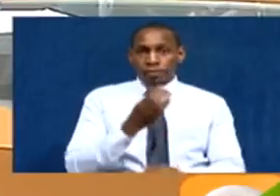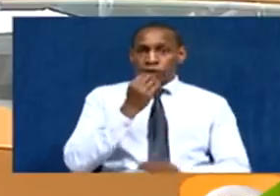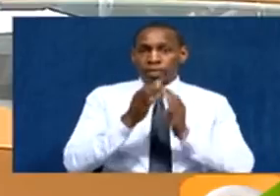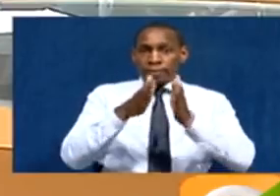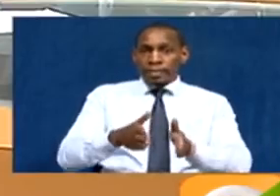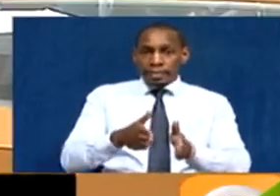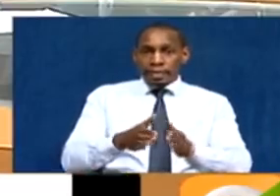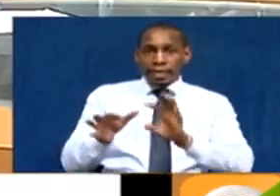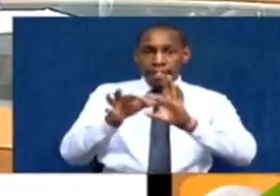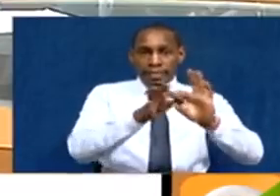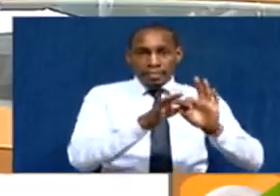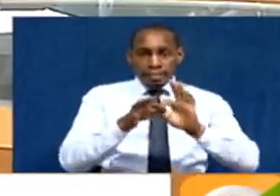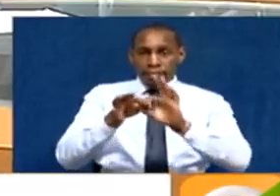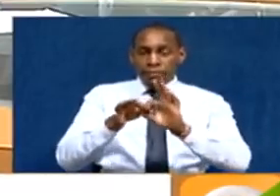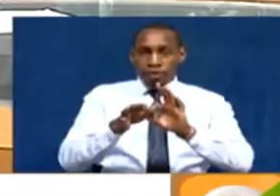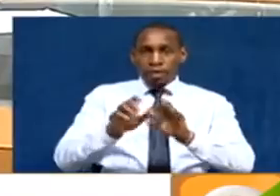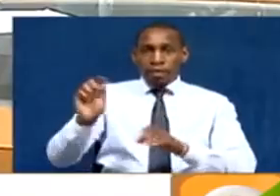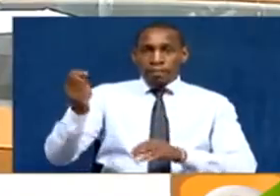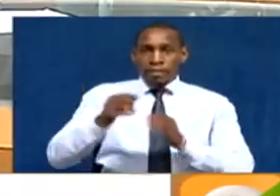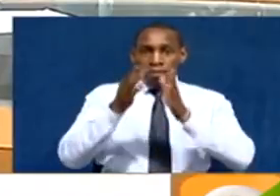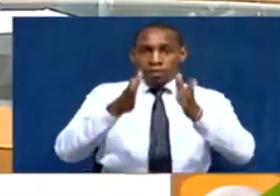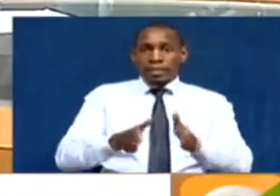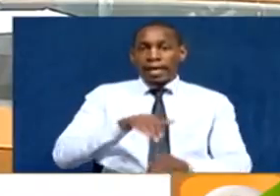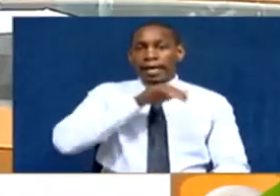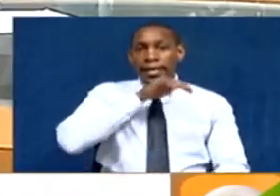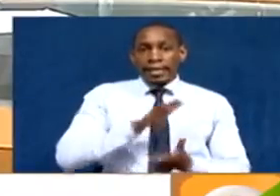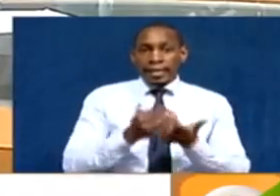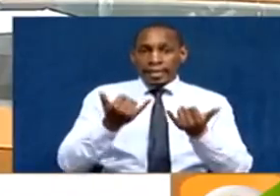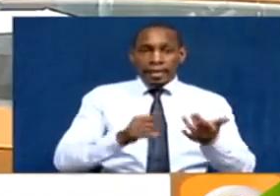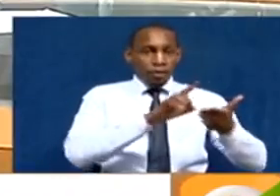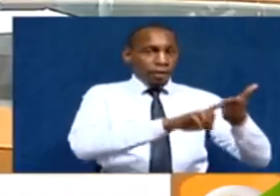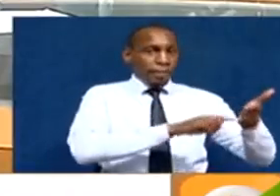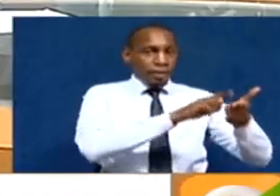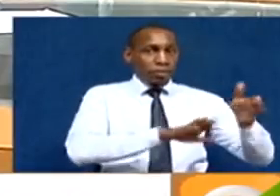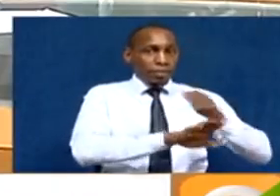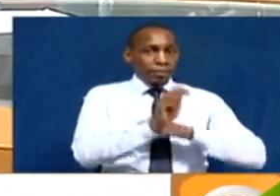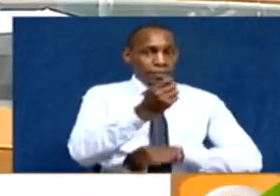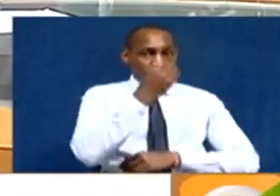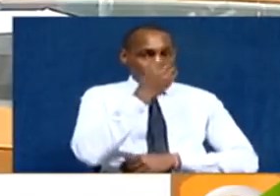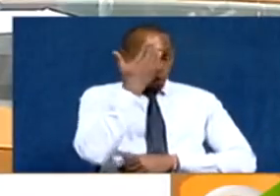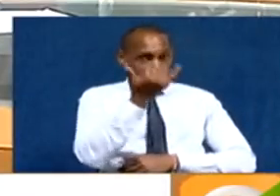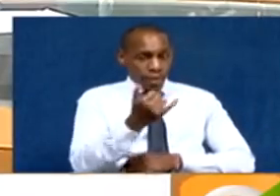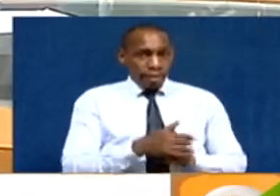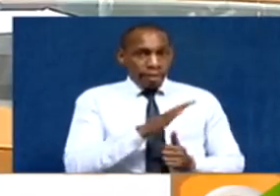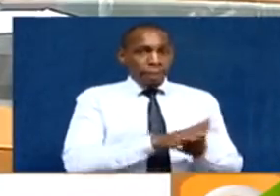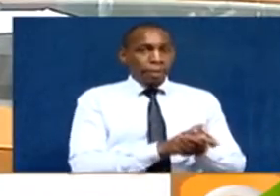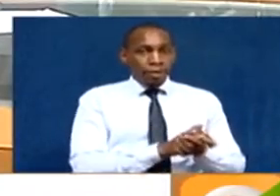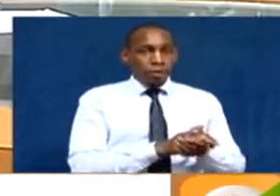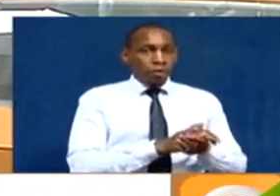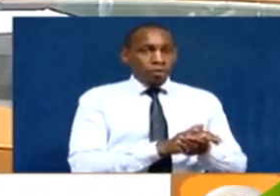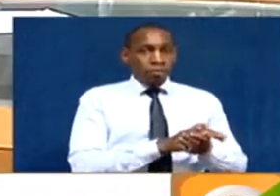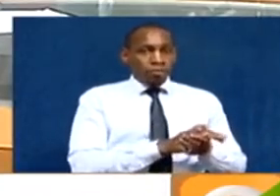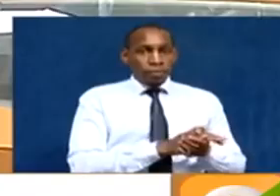ODM leader and Azimio La Umoja movement presidential contender Raila Odinga has accused Deputy President William Ruto of double